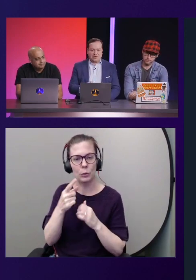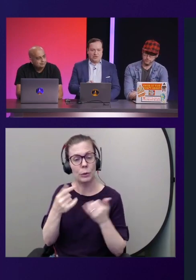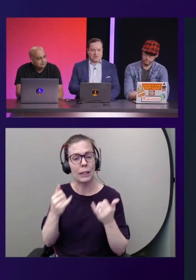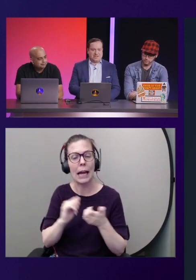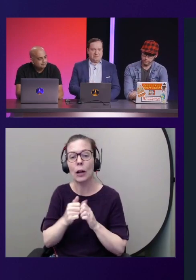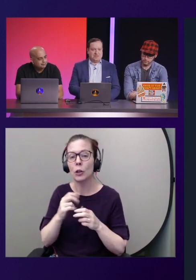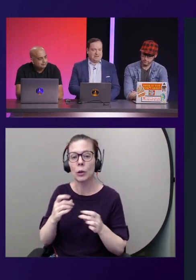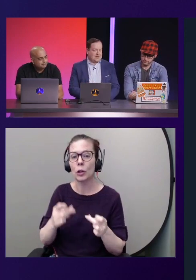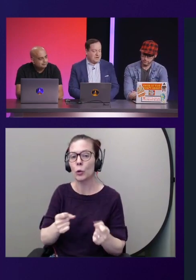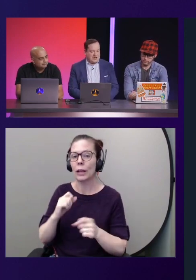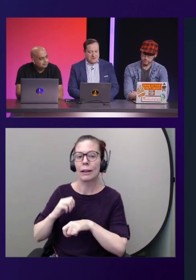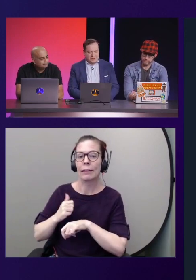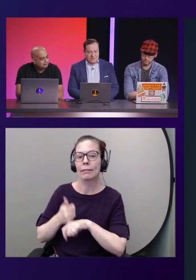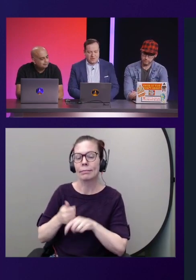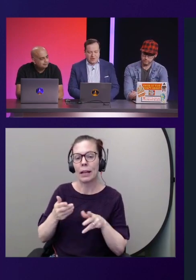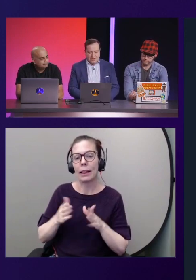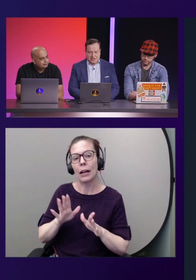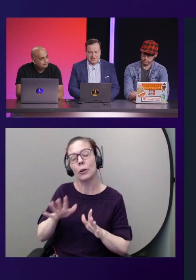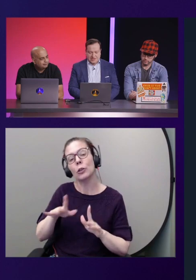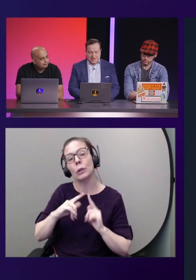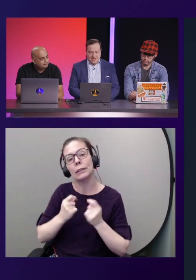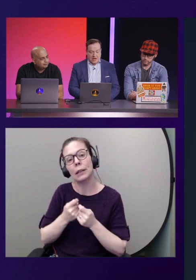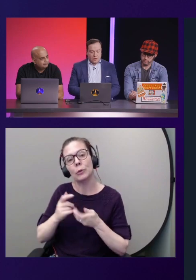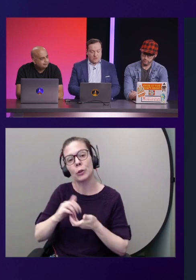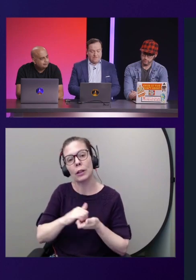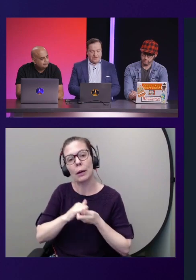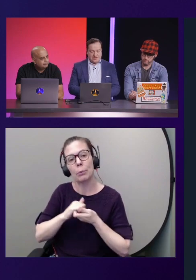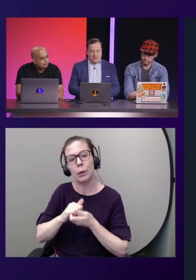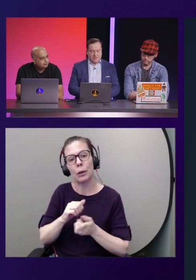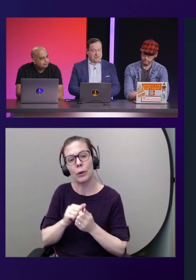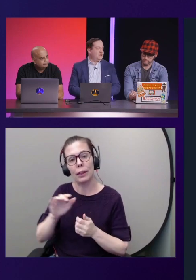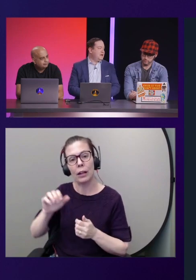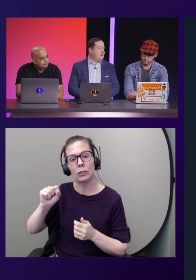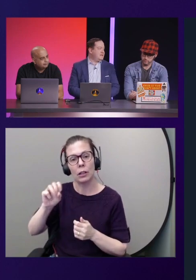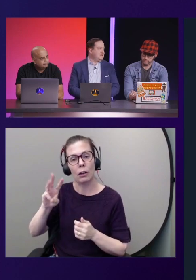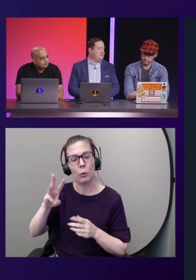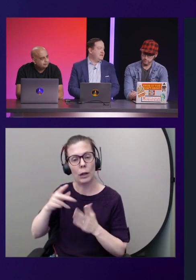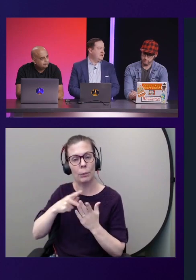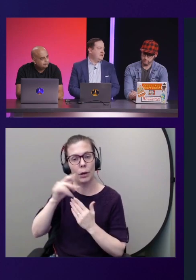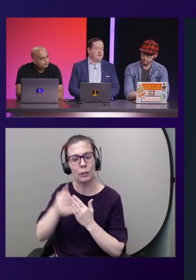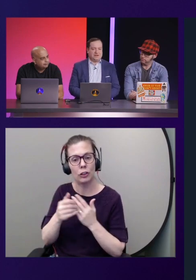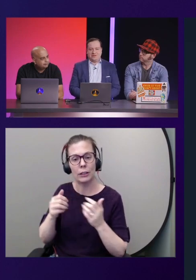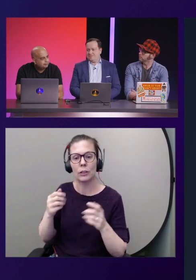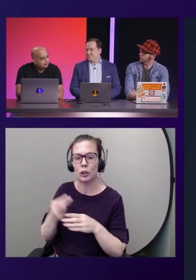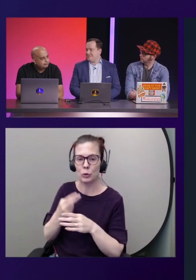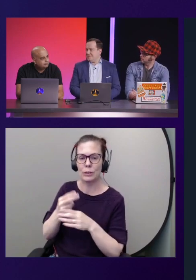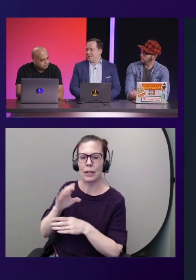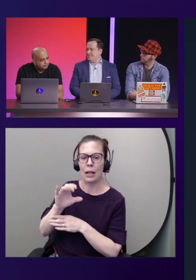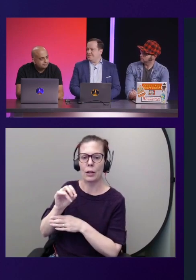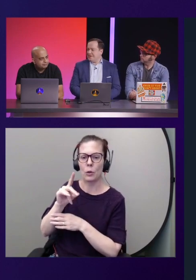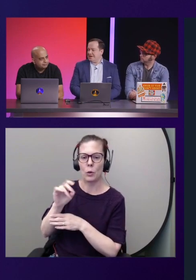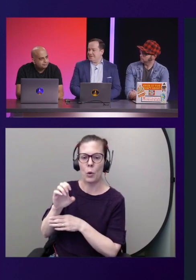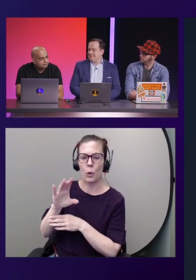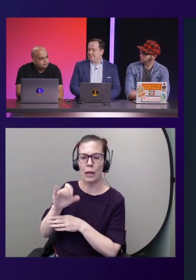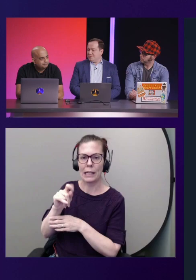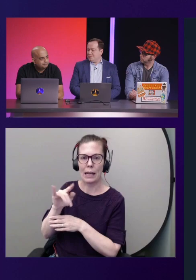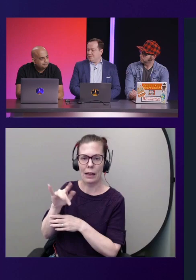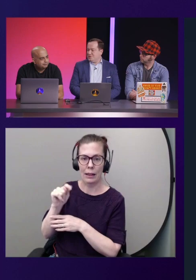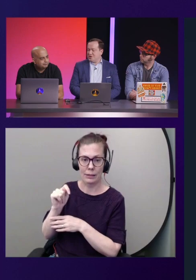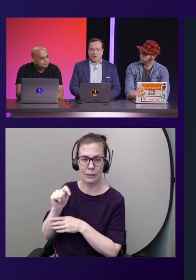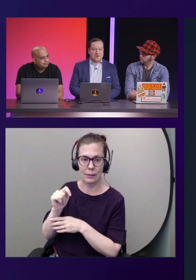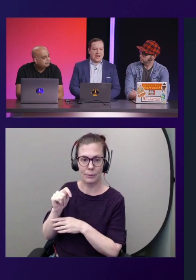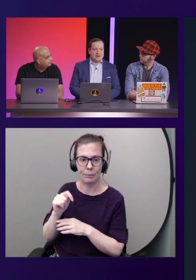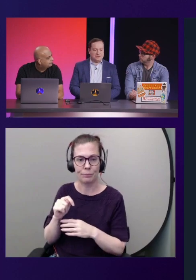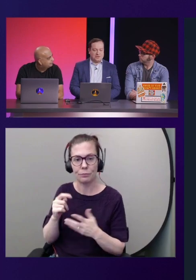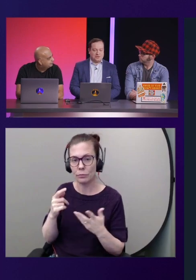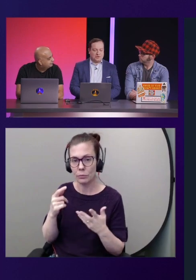enable your team to collaborate on their software projects really efficiently with CodeCatalyst. So we'll